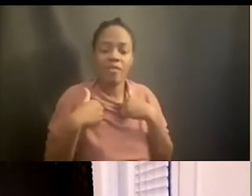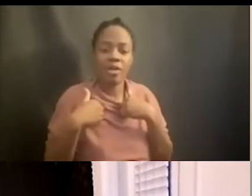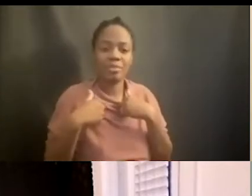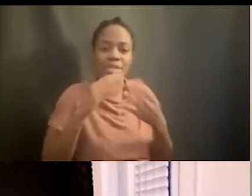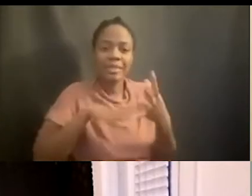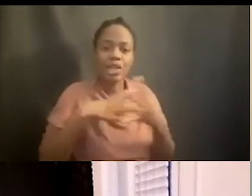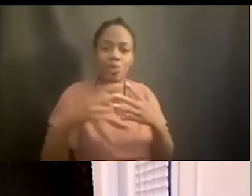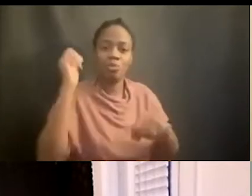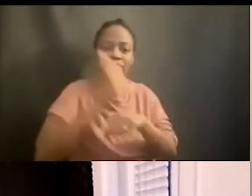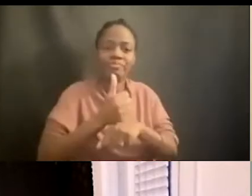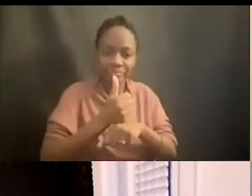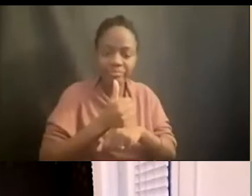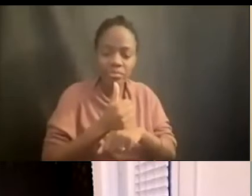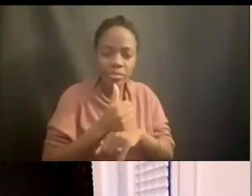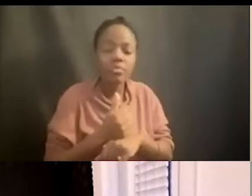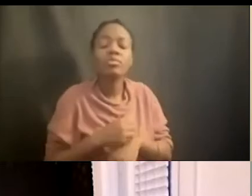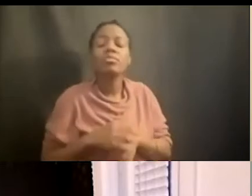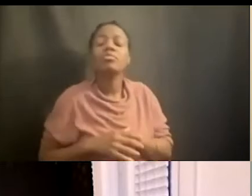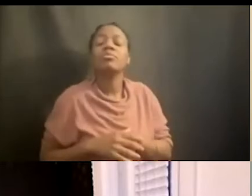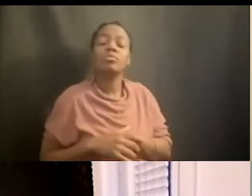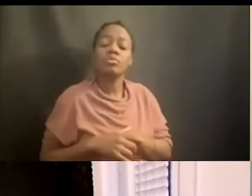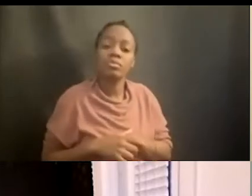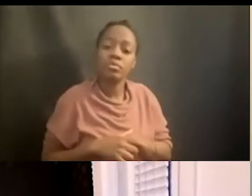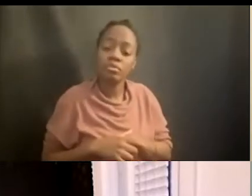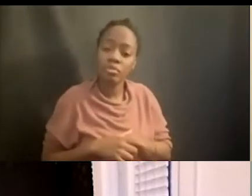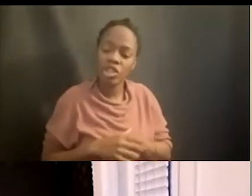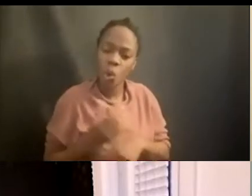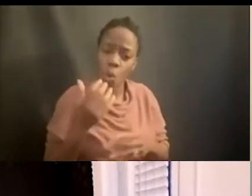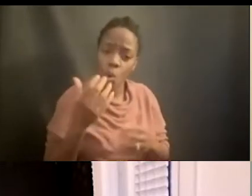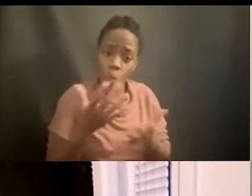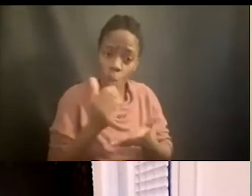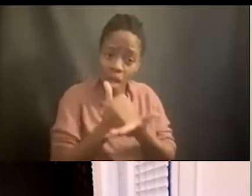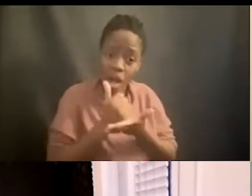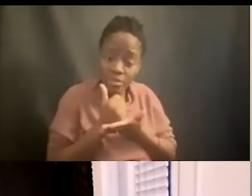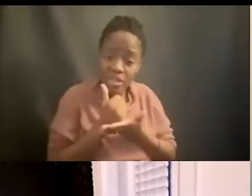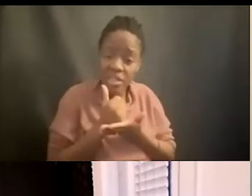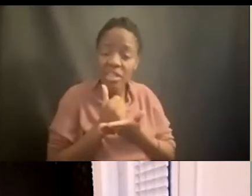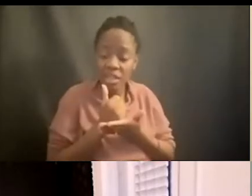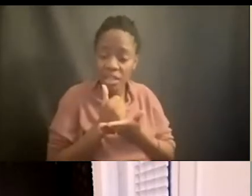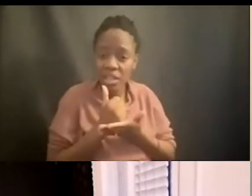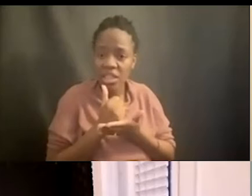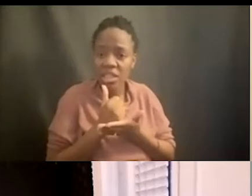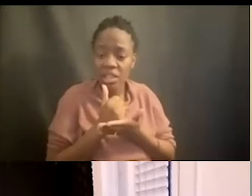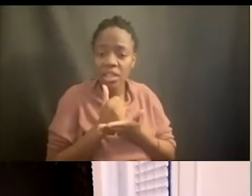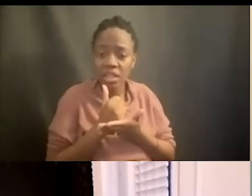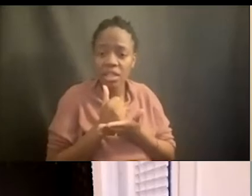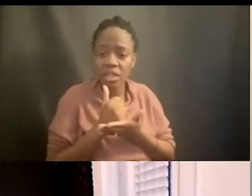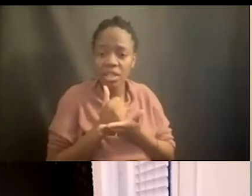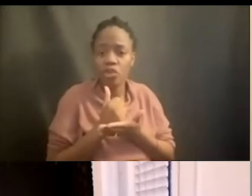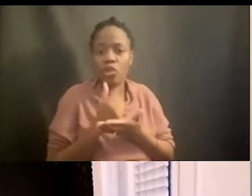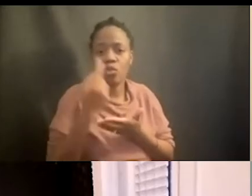of it, and what I feel like helps me a lot to get back into that mood of doing any